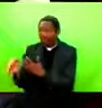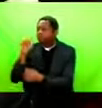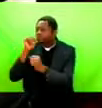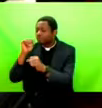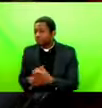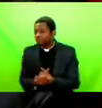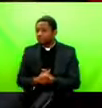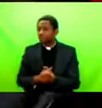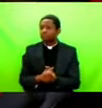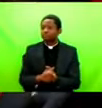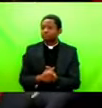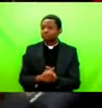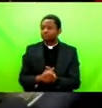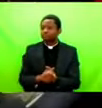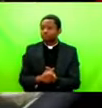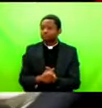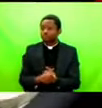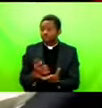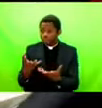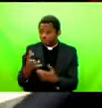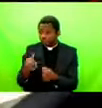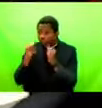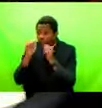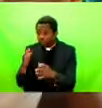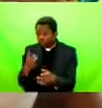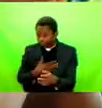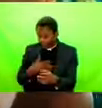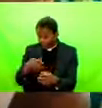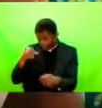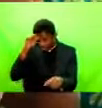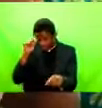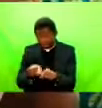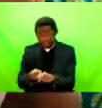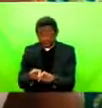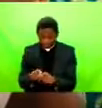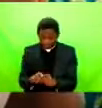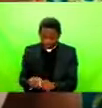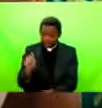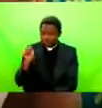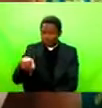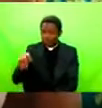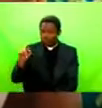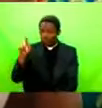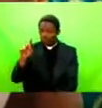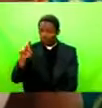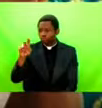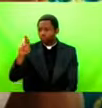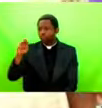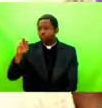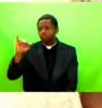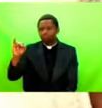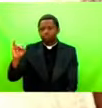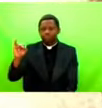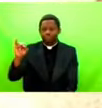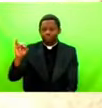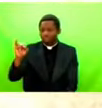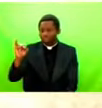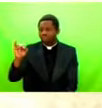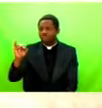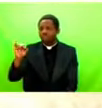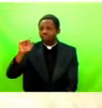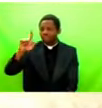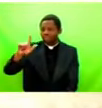I want to bless my brothers, Apostle Kumi Labi, the evangelist, the former GS,